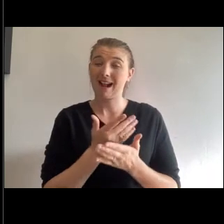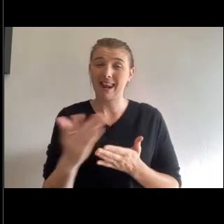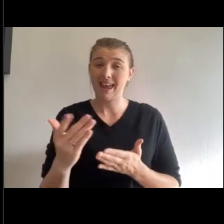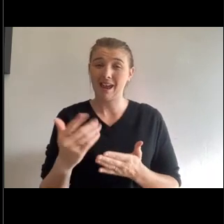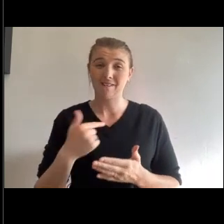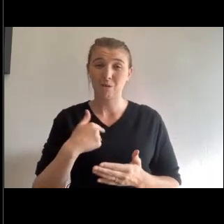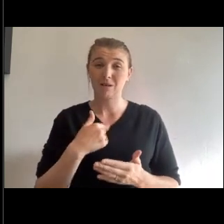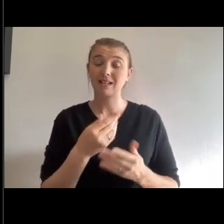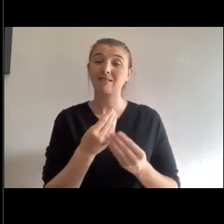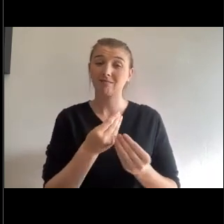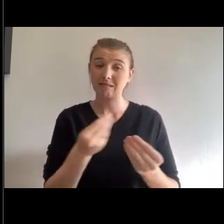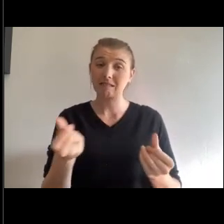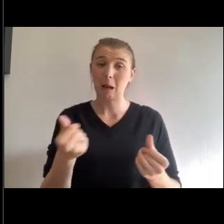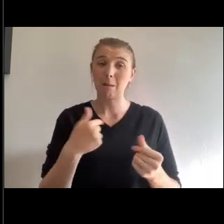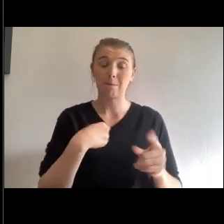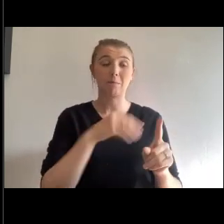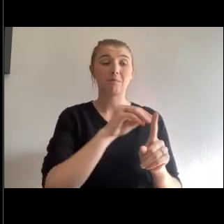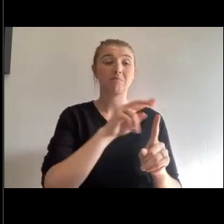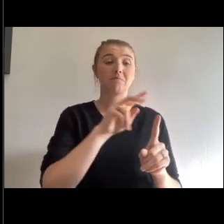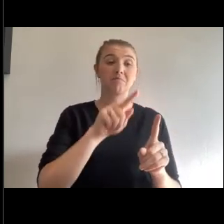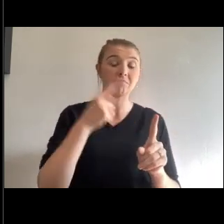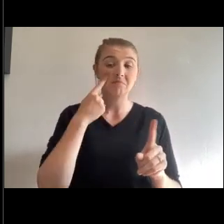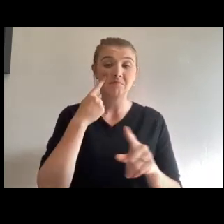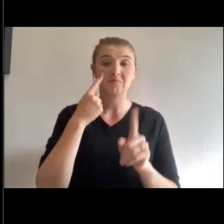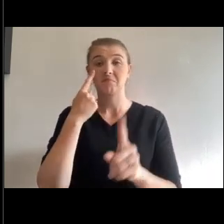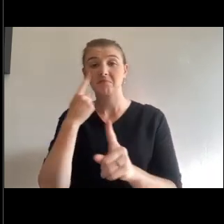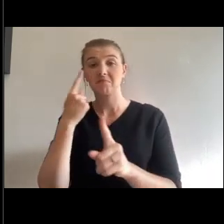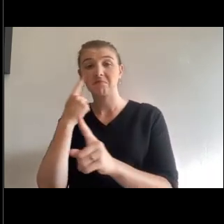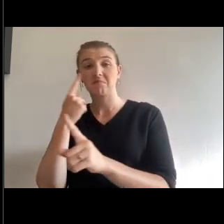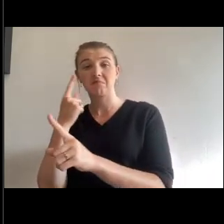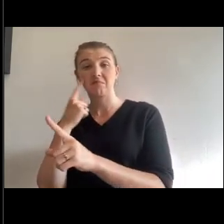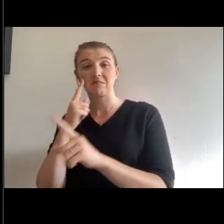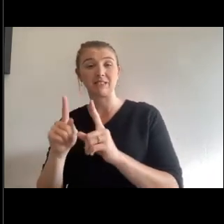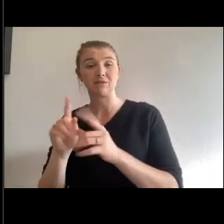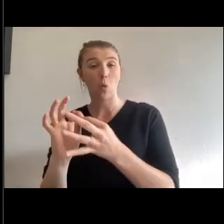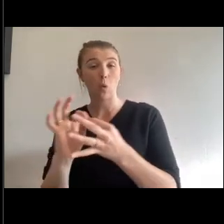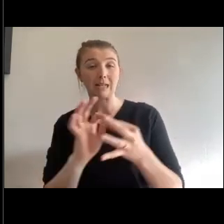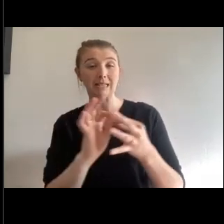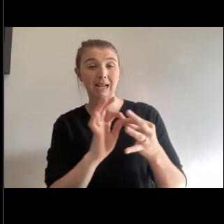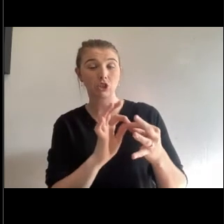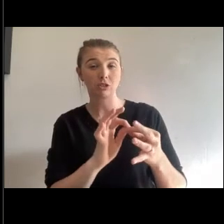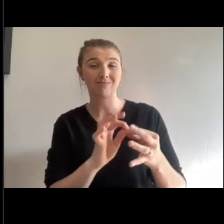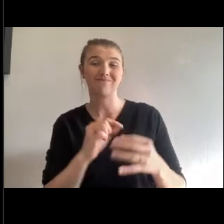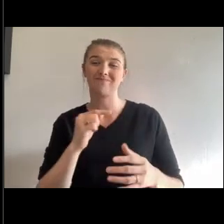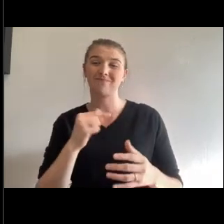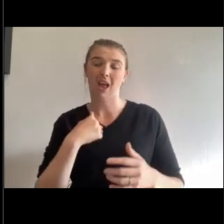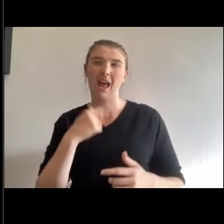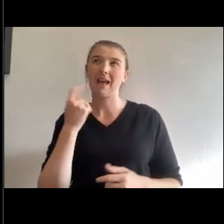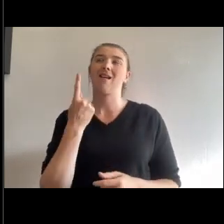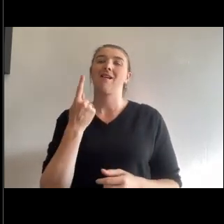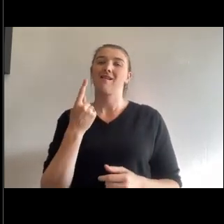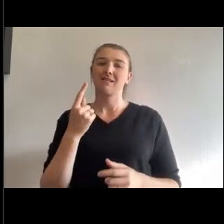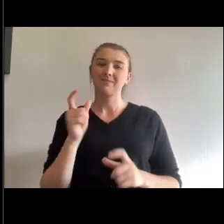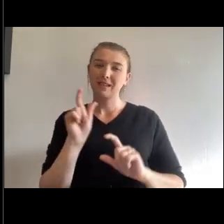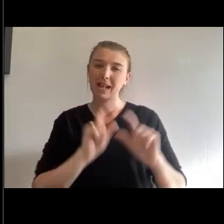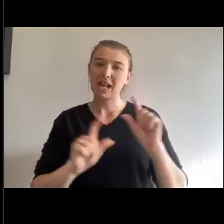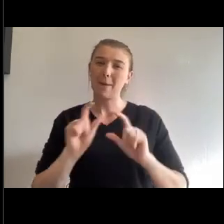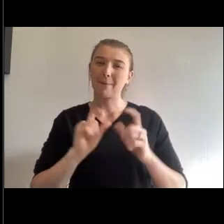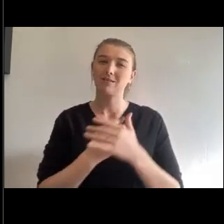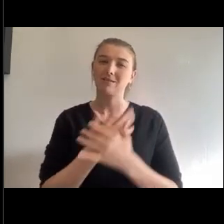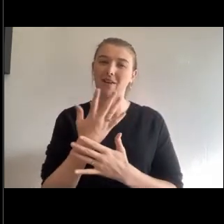but API chemistry and chemical development is what I really wanted. So I always came back from